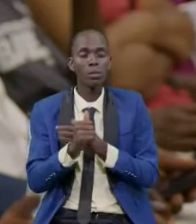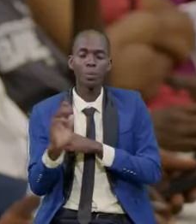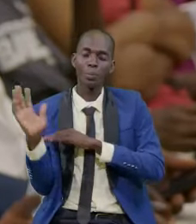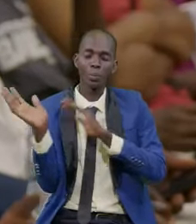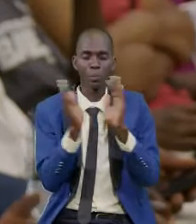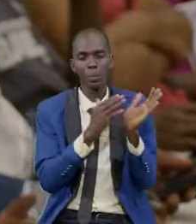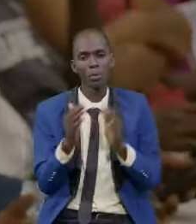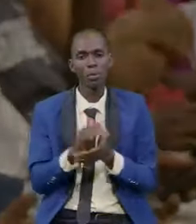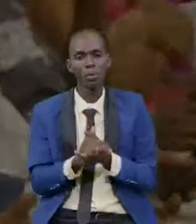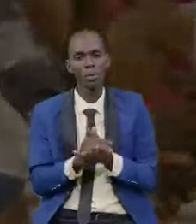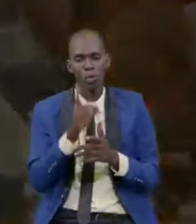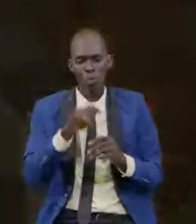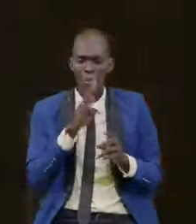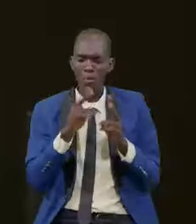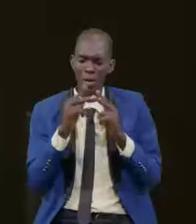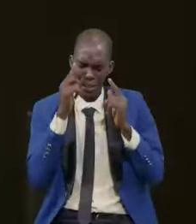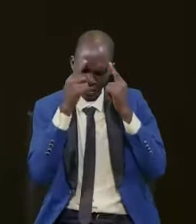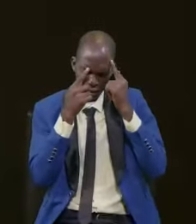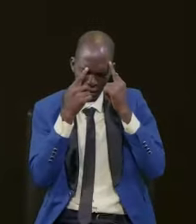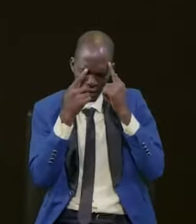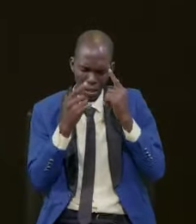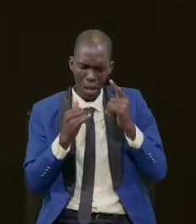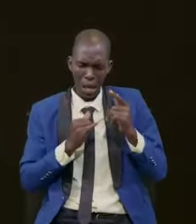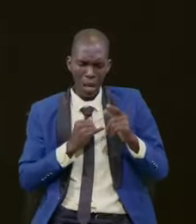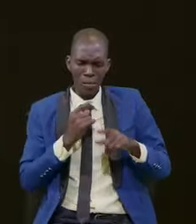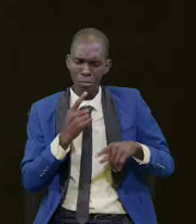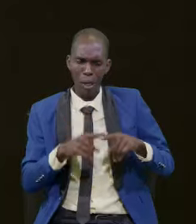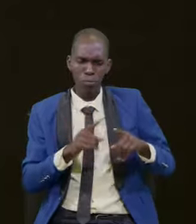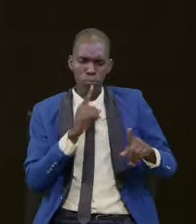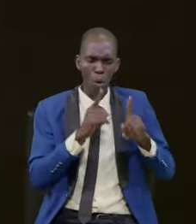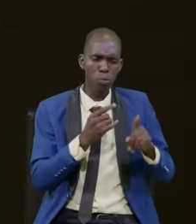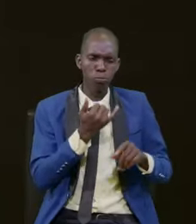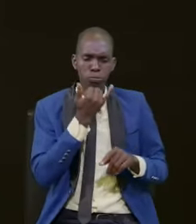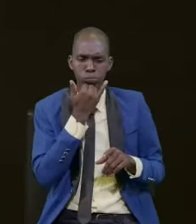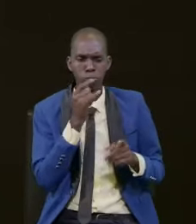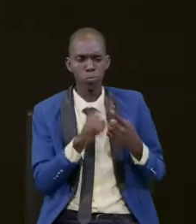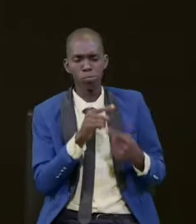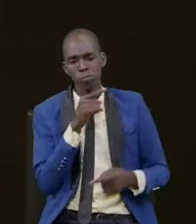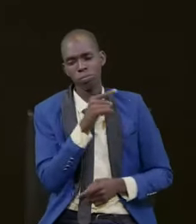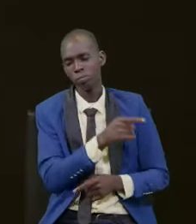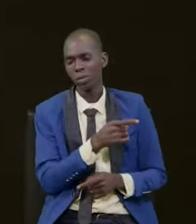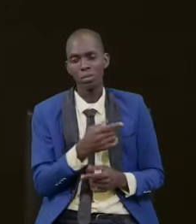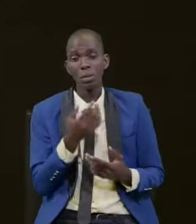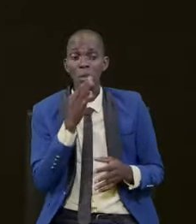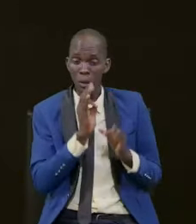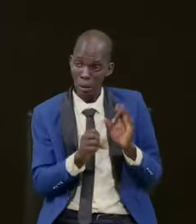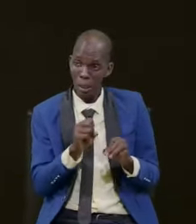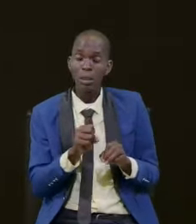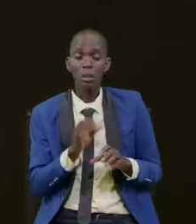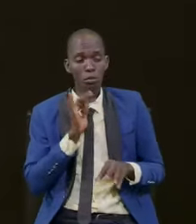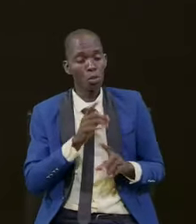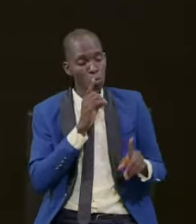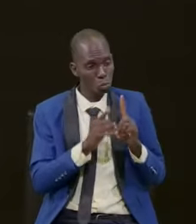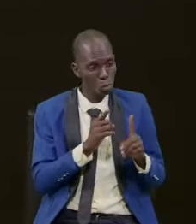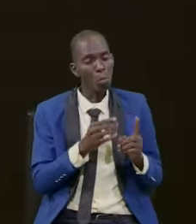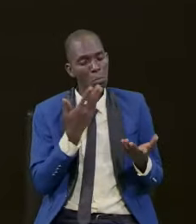that to her. Maybe she merits it. Maybe she invited that. But I can't talk like that, because if I